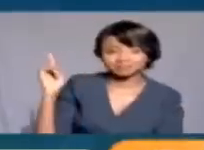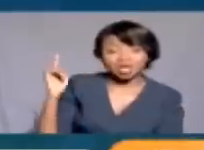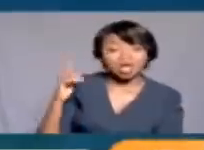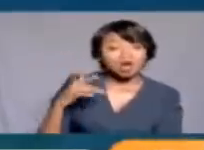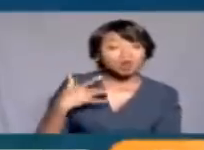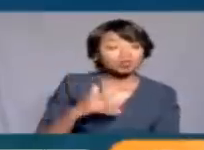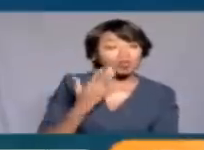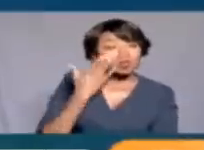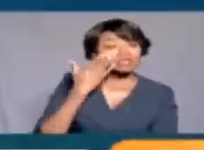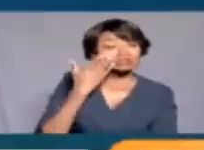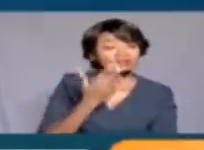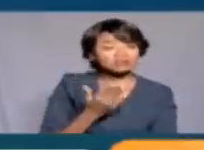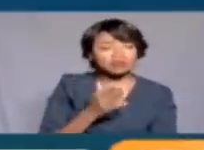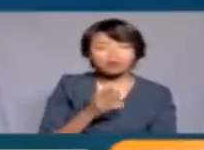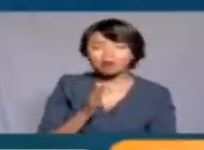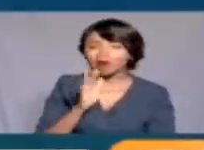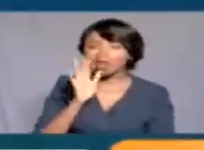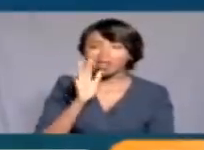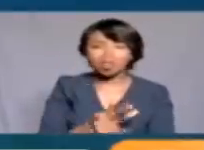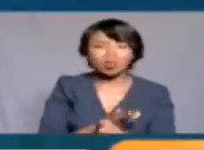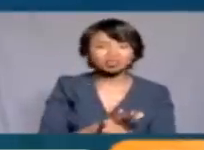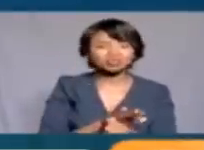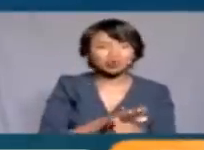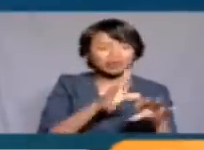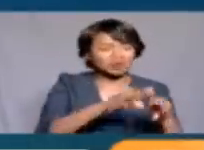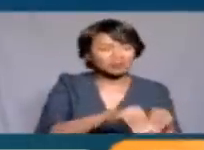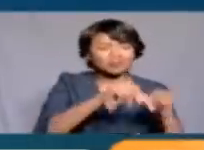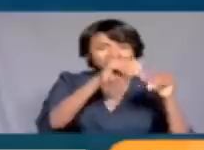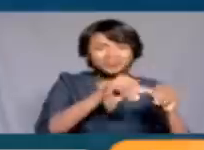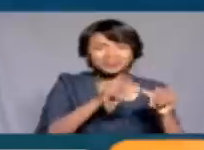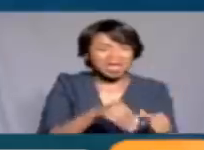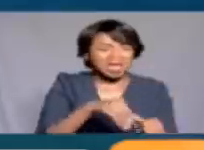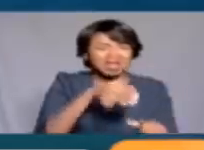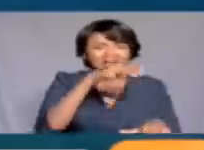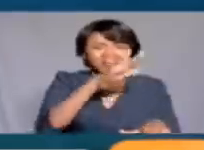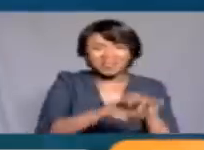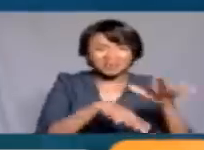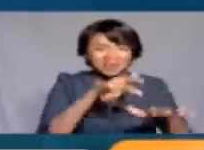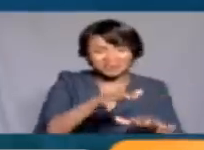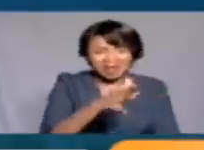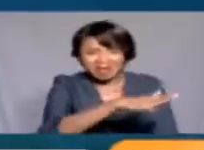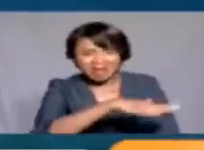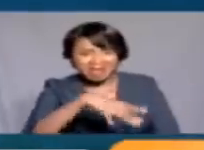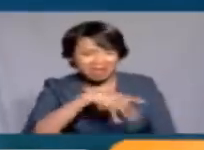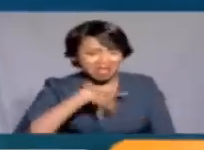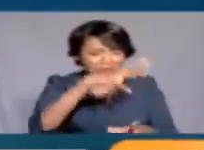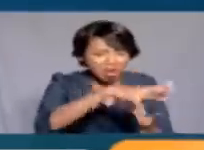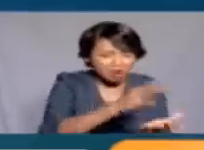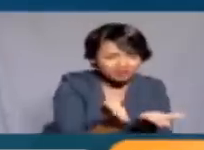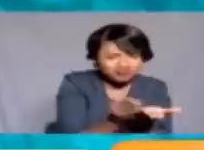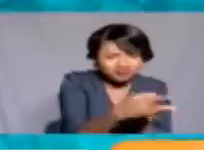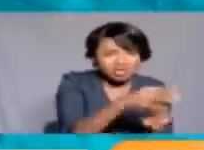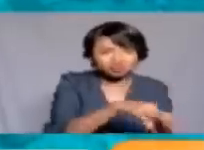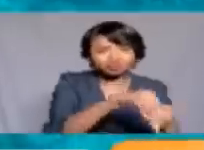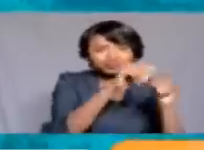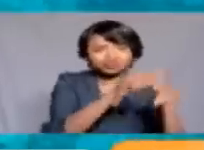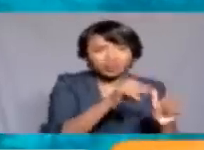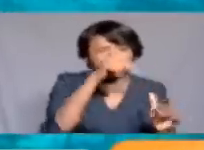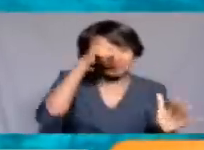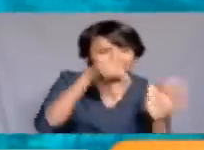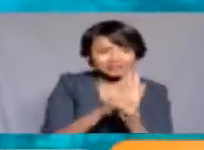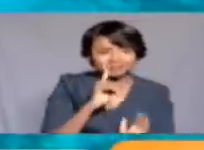huge amount of silts had been deposited in the reef. This was adjacent to the area where they had been harvesting the most intensively.